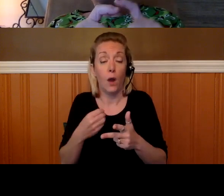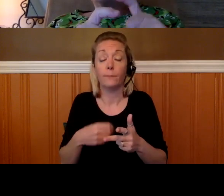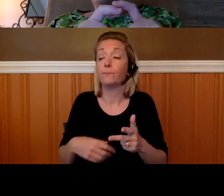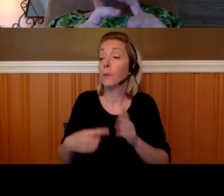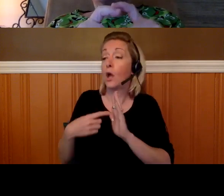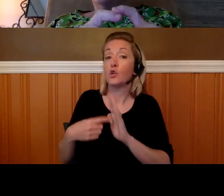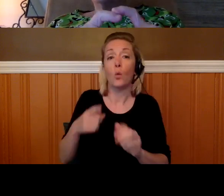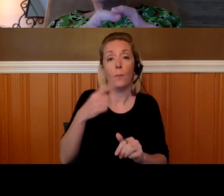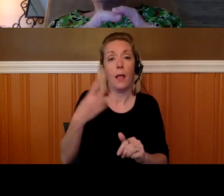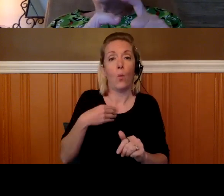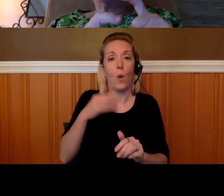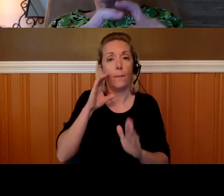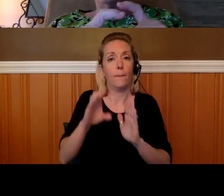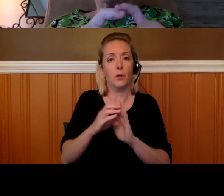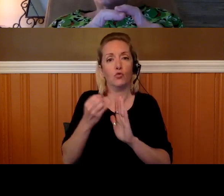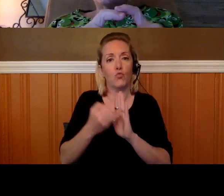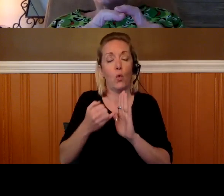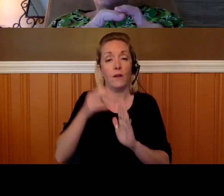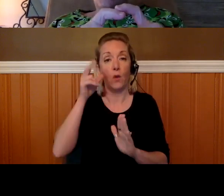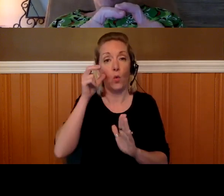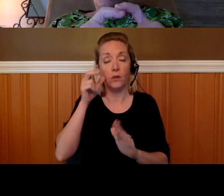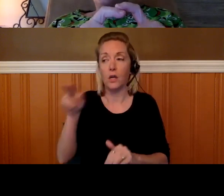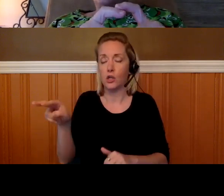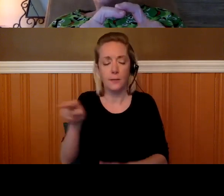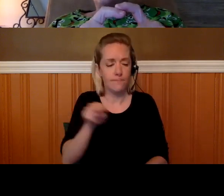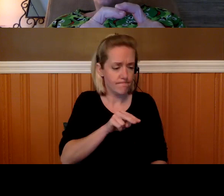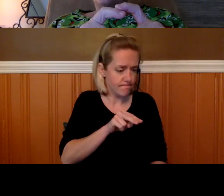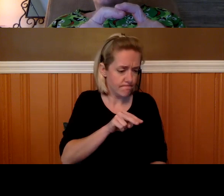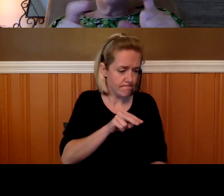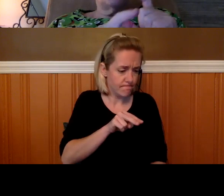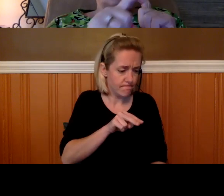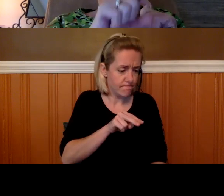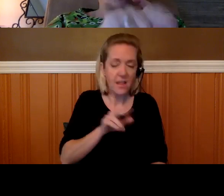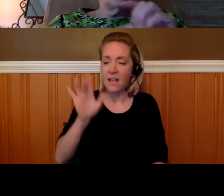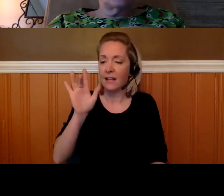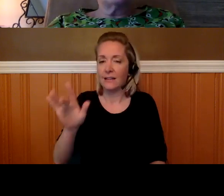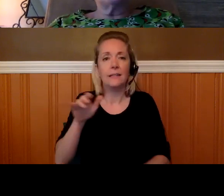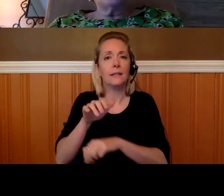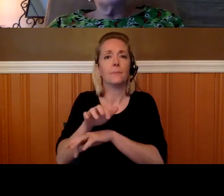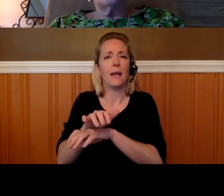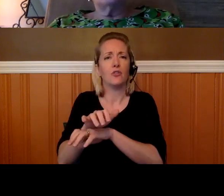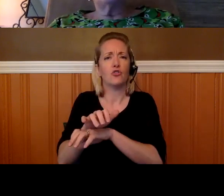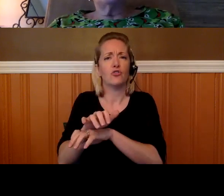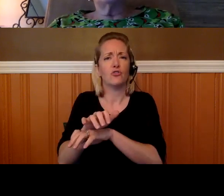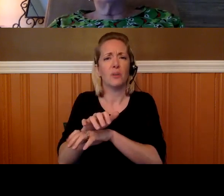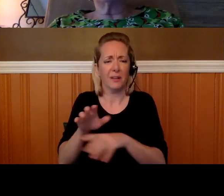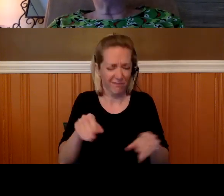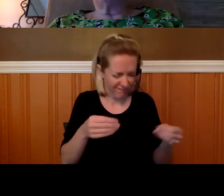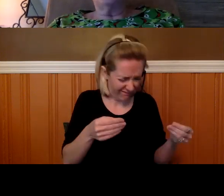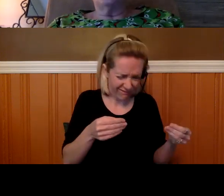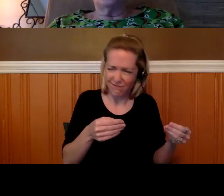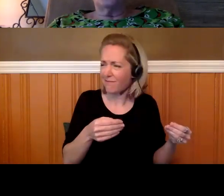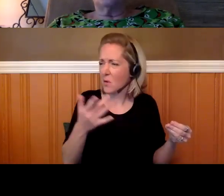said, "What is this?" And she went to her device and she said, "Spider." And I'm thinking, spider? Why are you calling